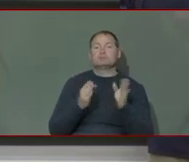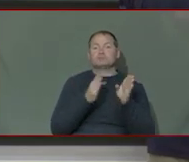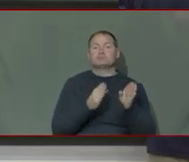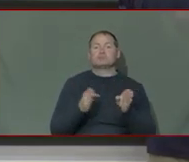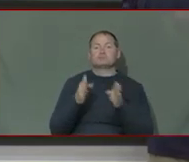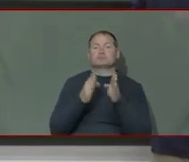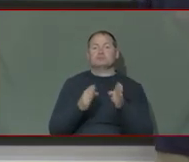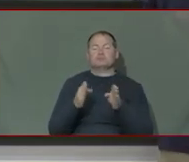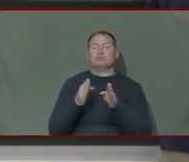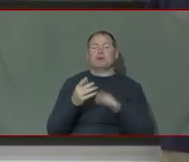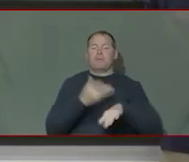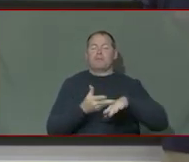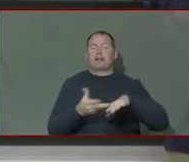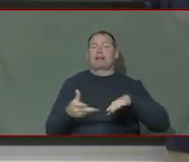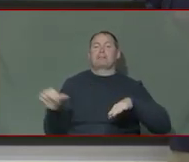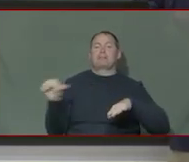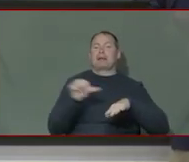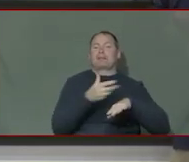to the blood here.